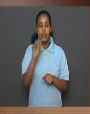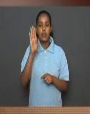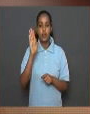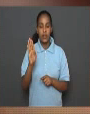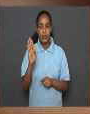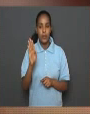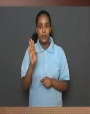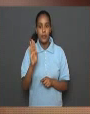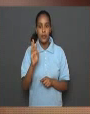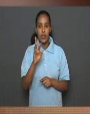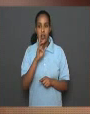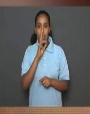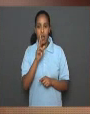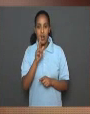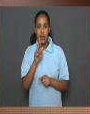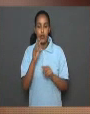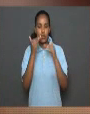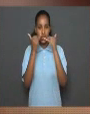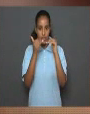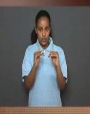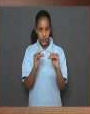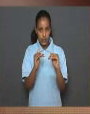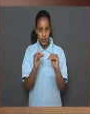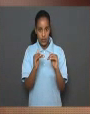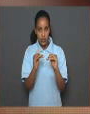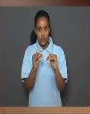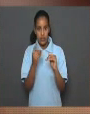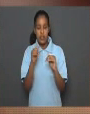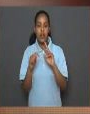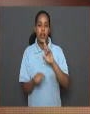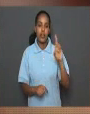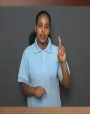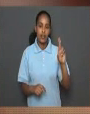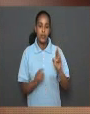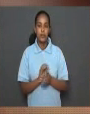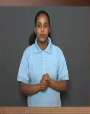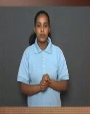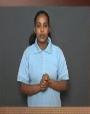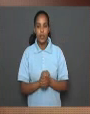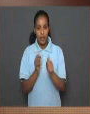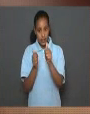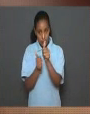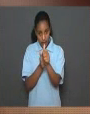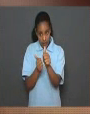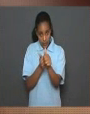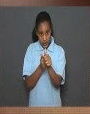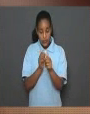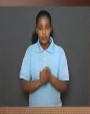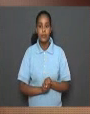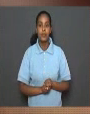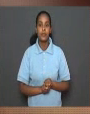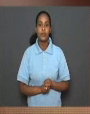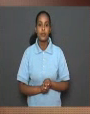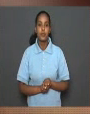B are concentrations of the reactants, respectively.